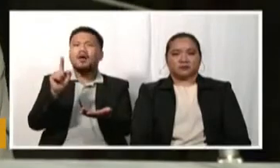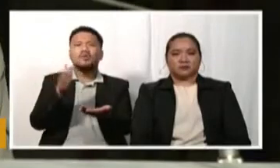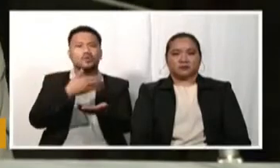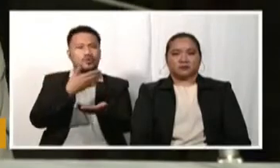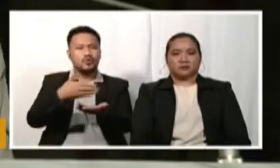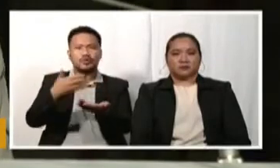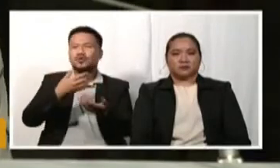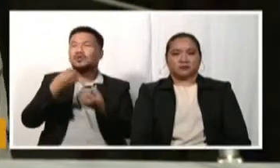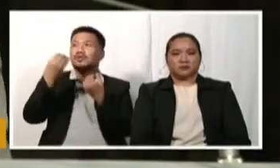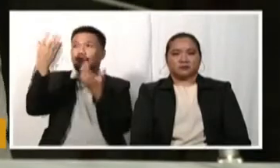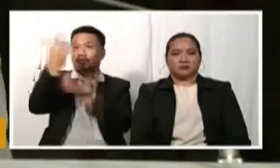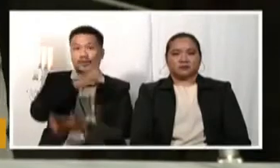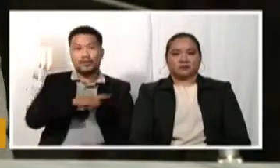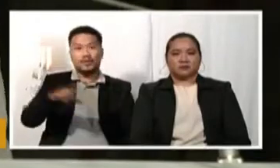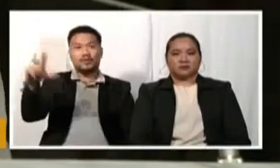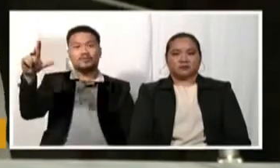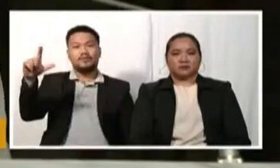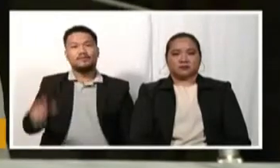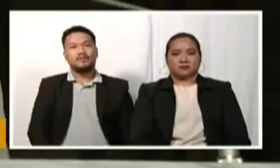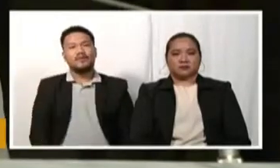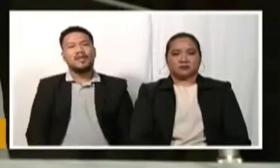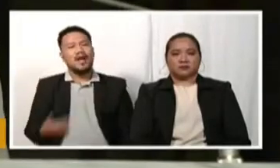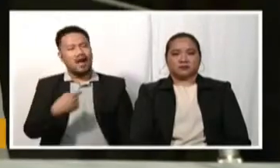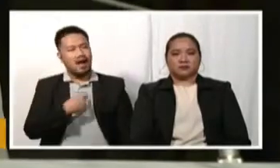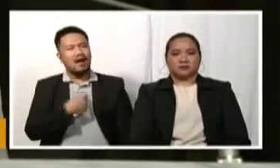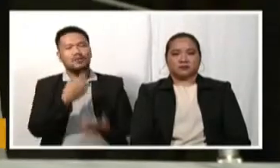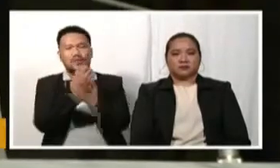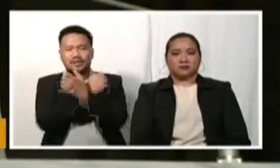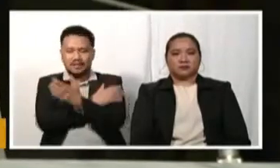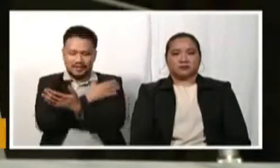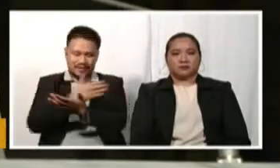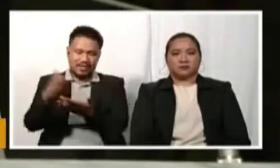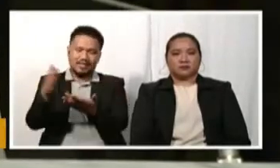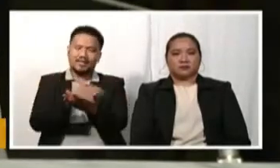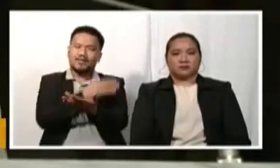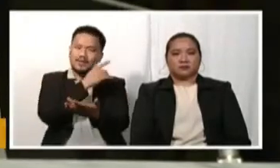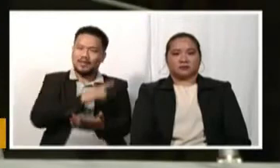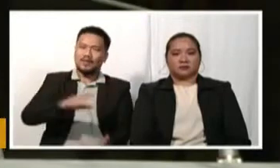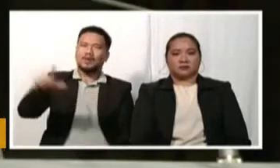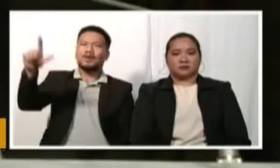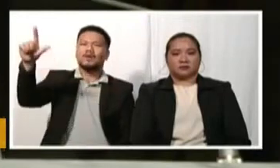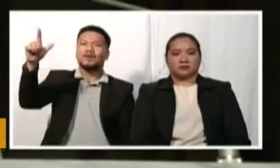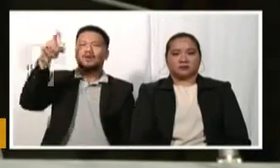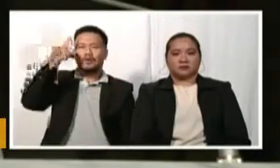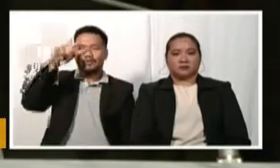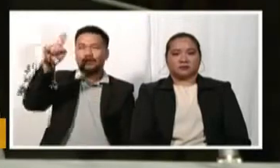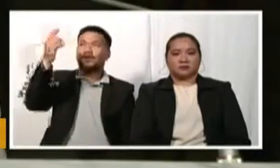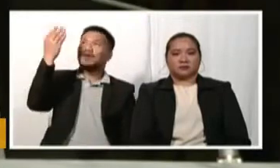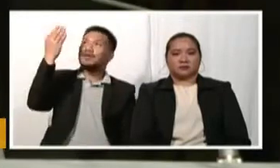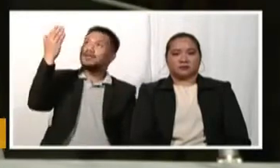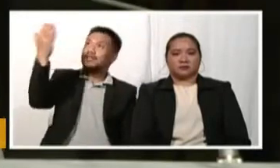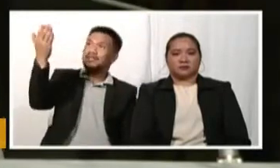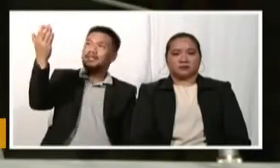the Lord. "I will sing to the Lord, for he is